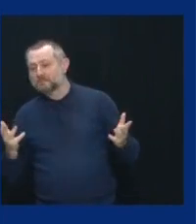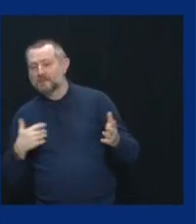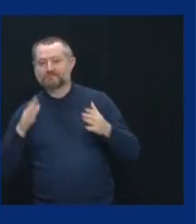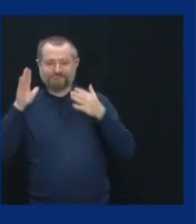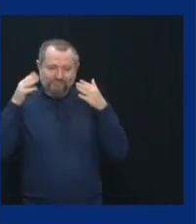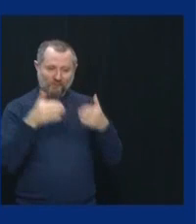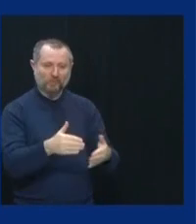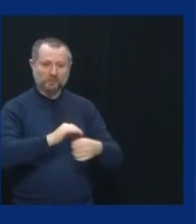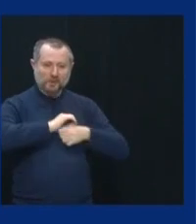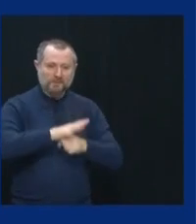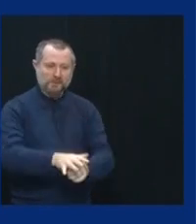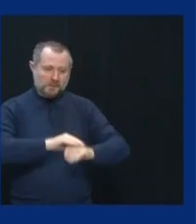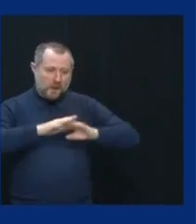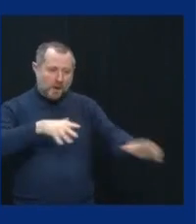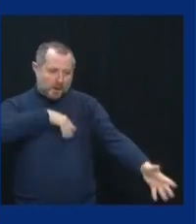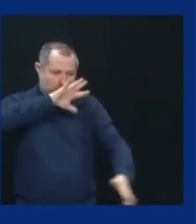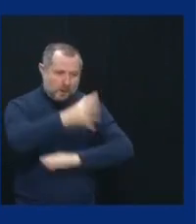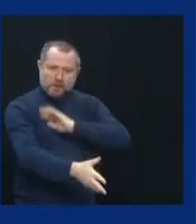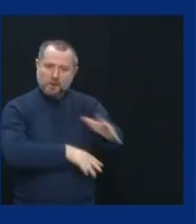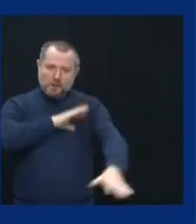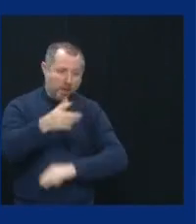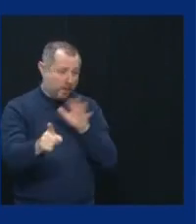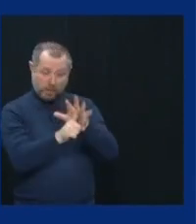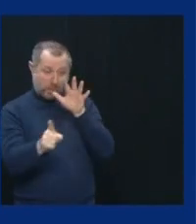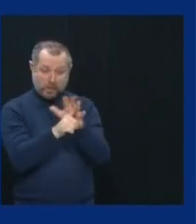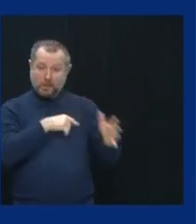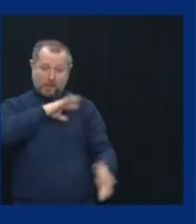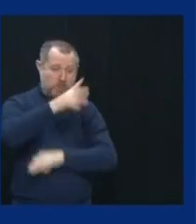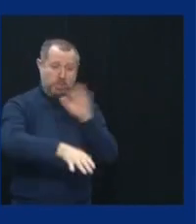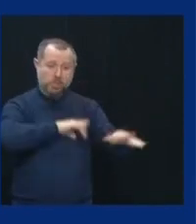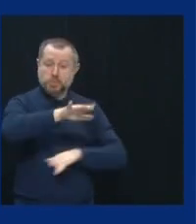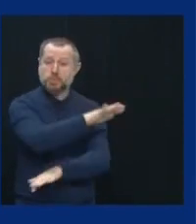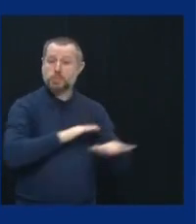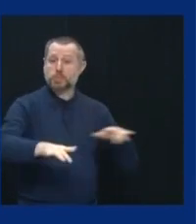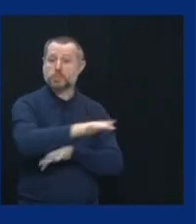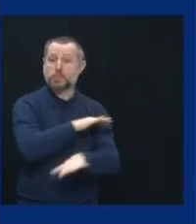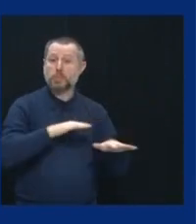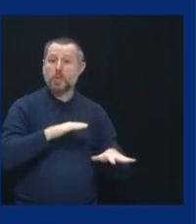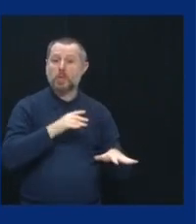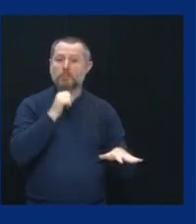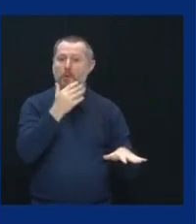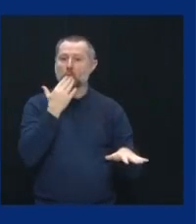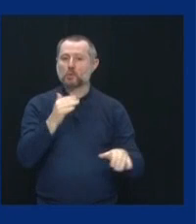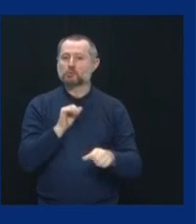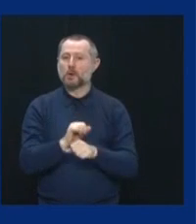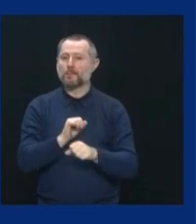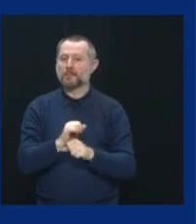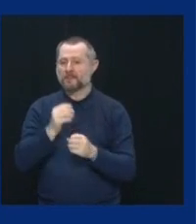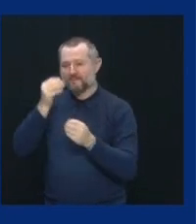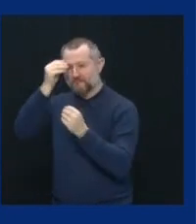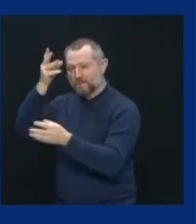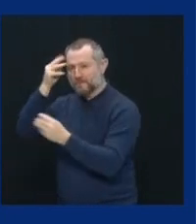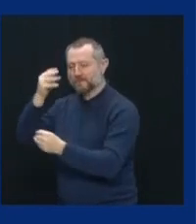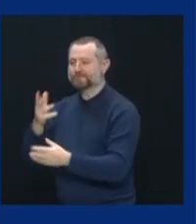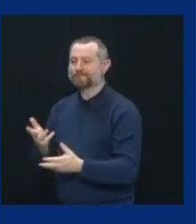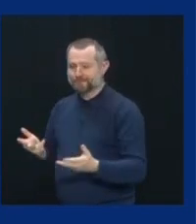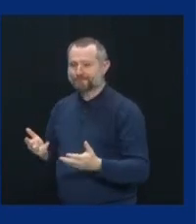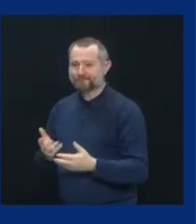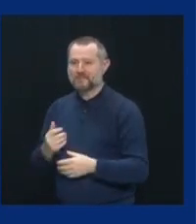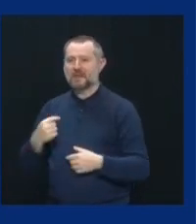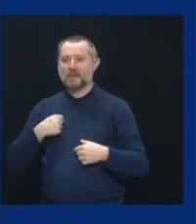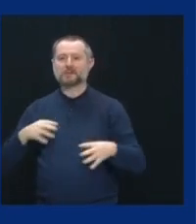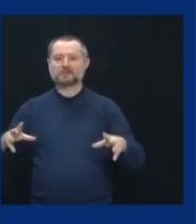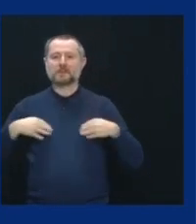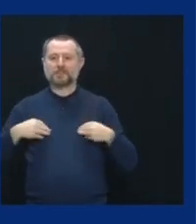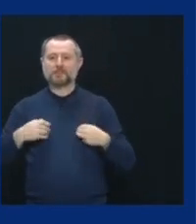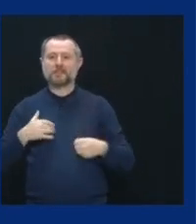and addressing the crisis of the moment, and we did not do a good enough job in providing information. I take total responsibility